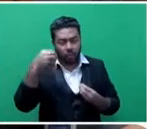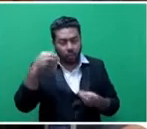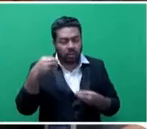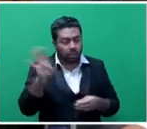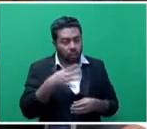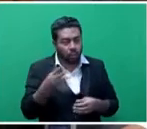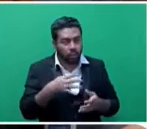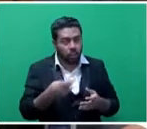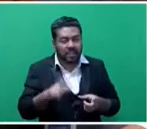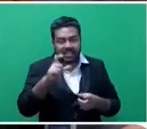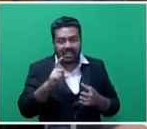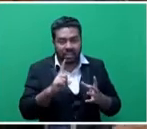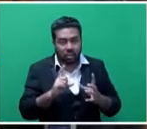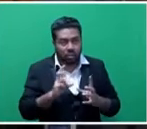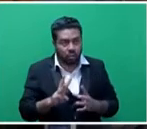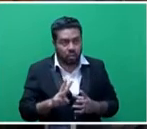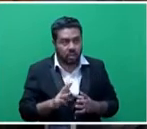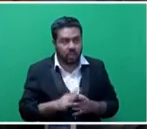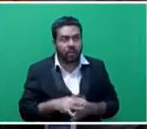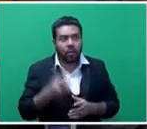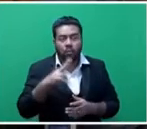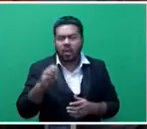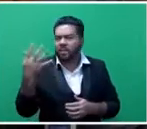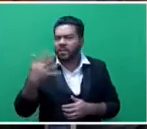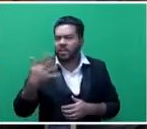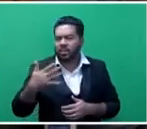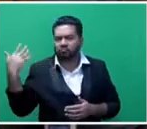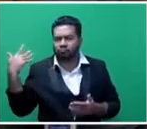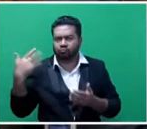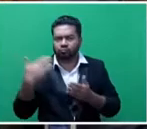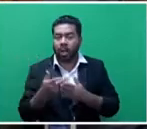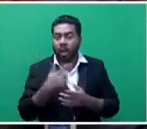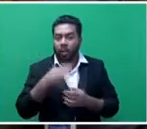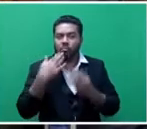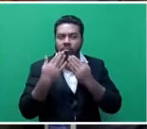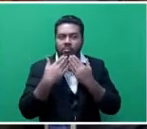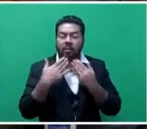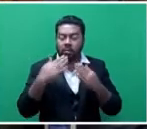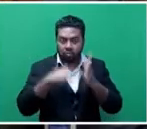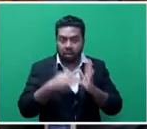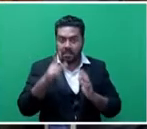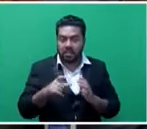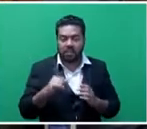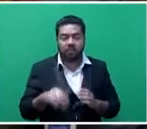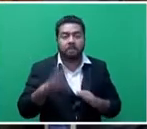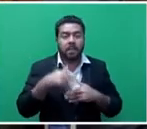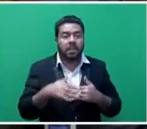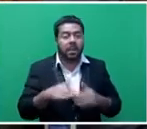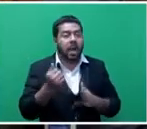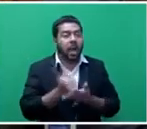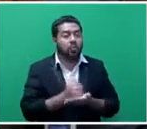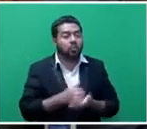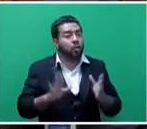entities and statutory authorities for 2015. I'd like to thank the Chairperson of the Public Accounts Committee and the members